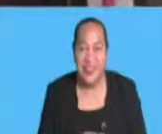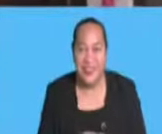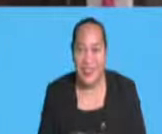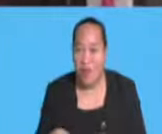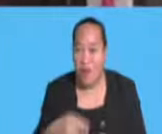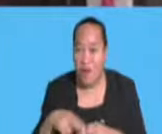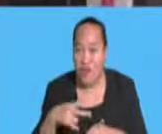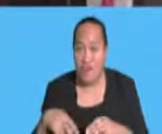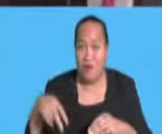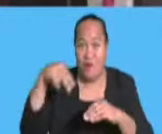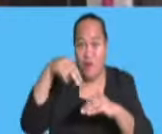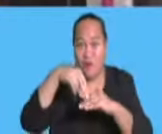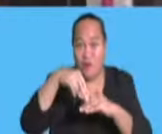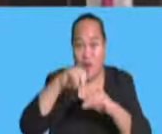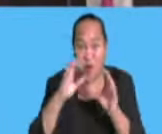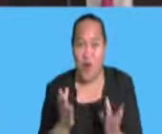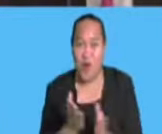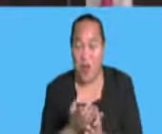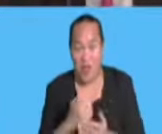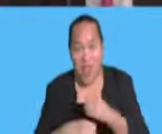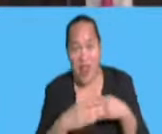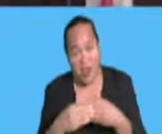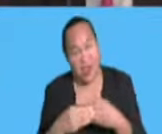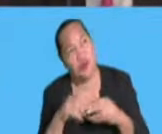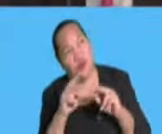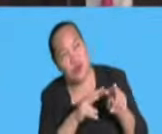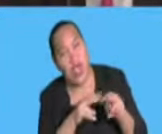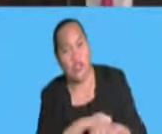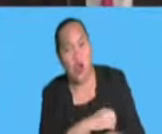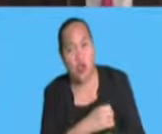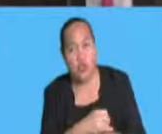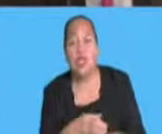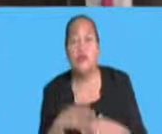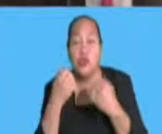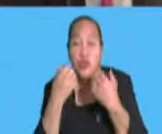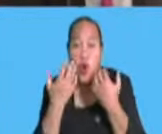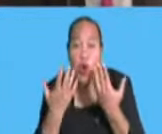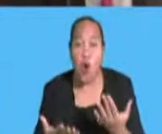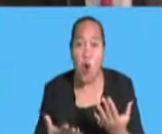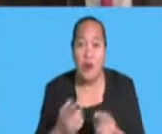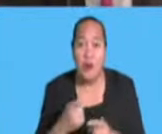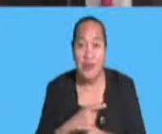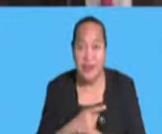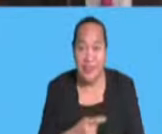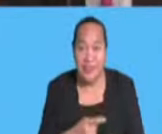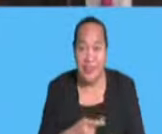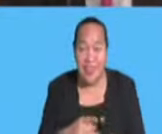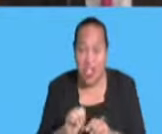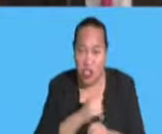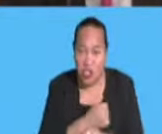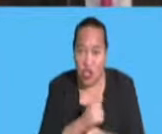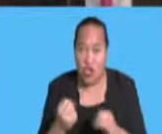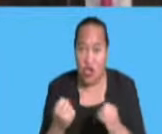onto the global stage as leaders of innovation in Oceania is a direct reflection of the economic, social, and